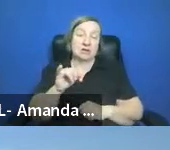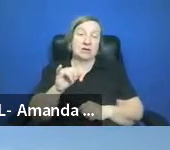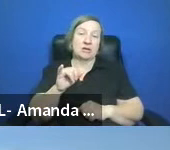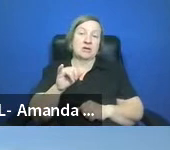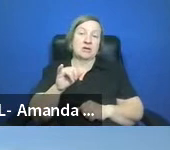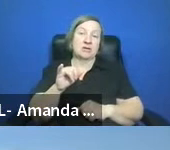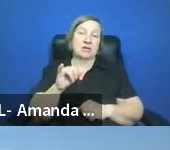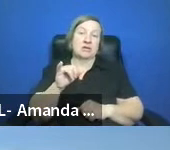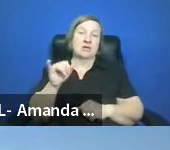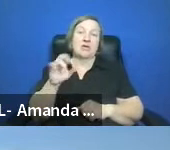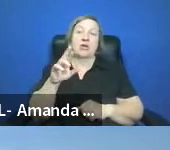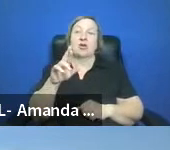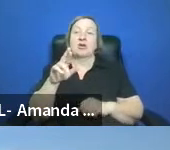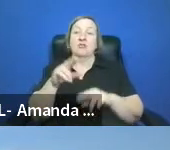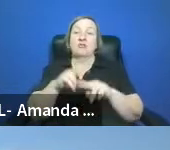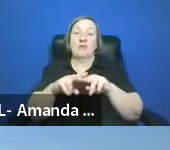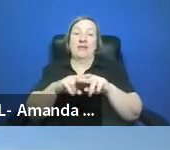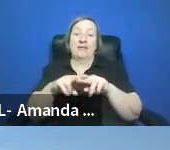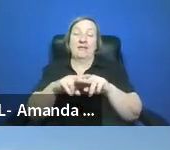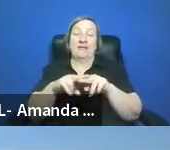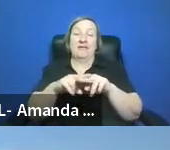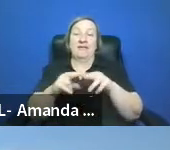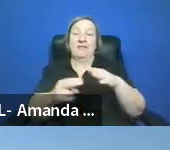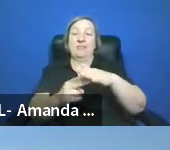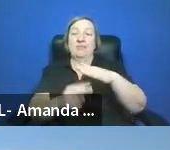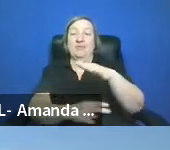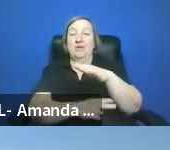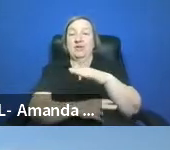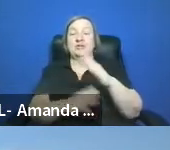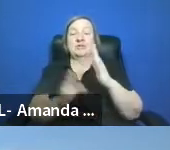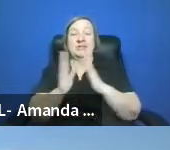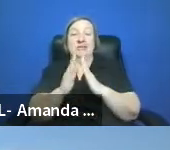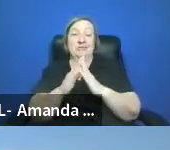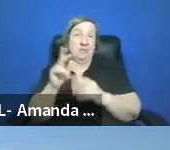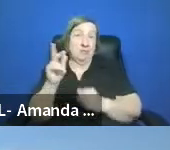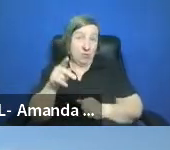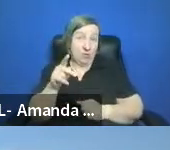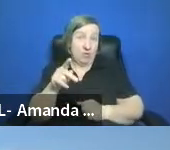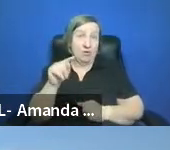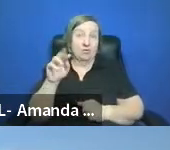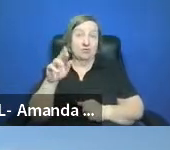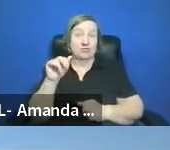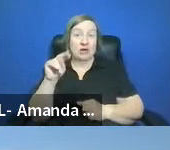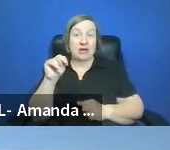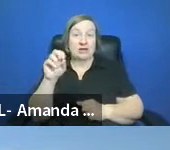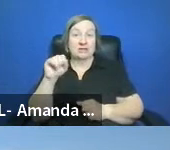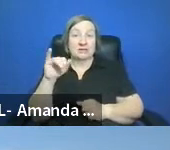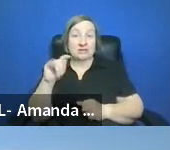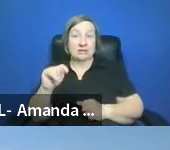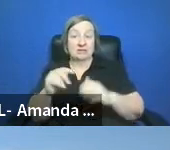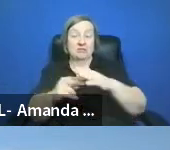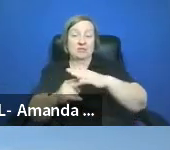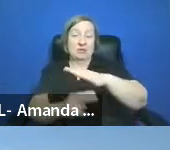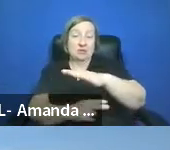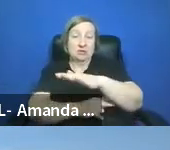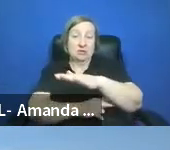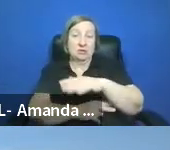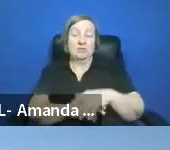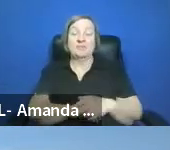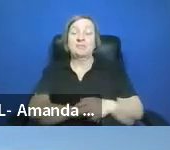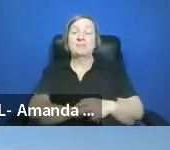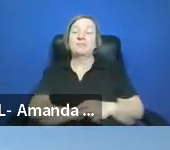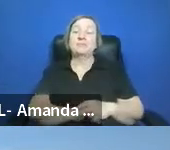bridge, the rail bridge in downtown Portland, the transit bridge there.